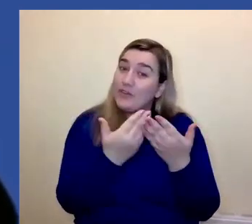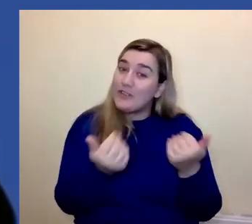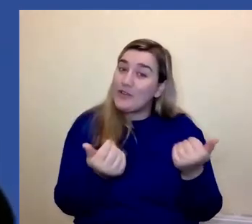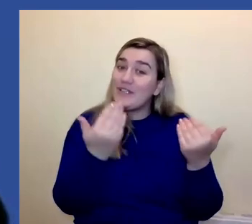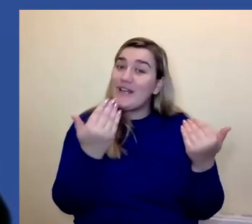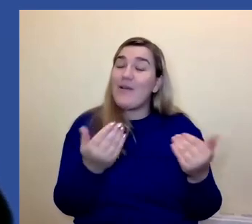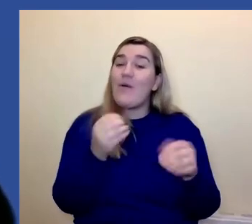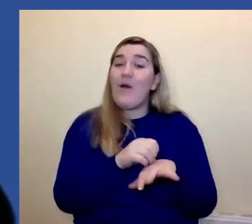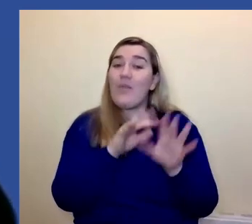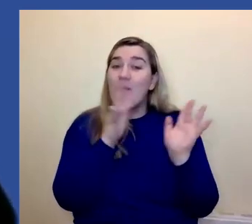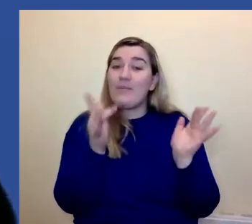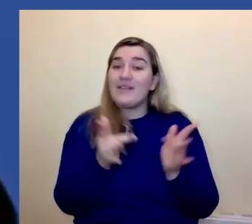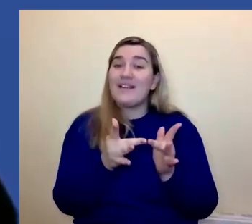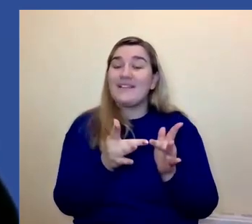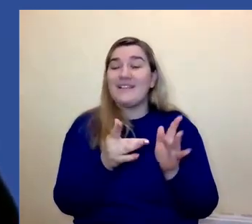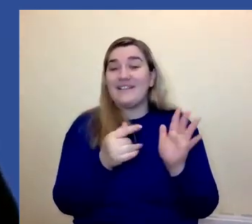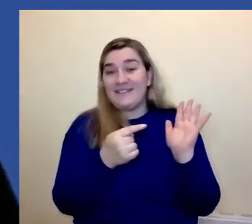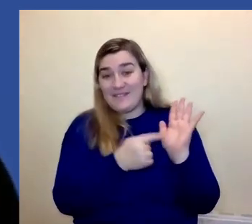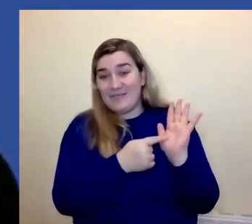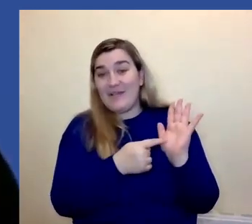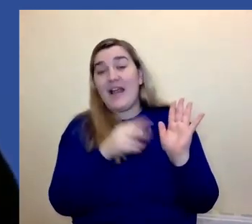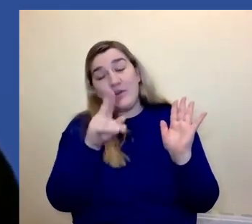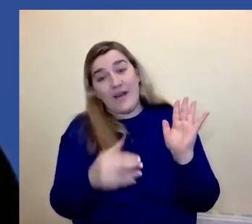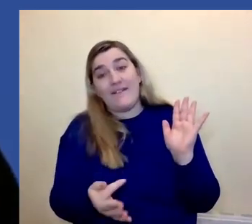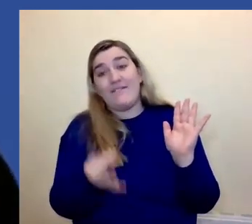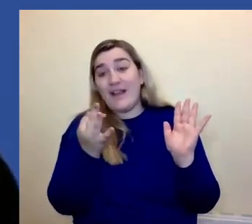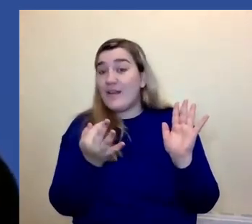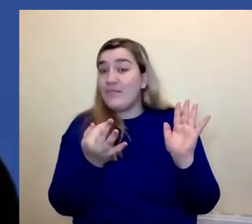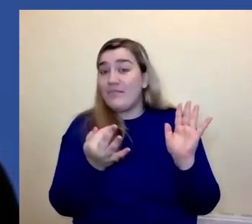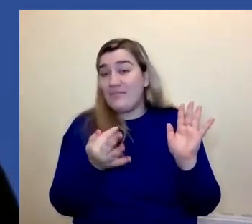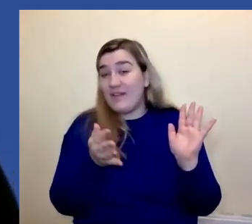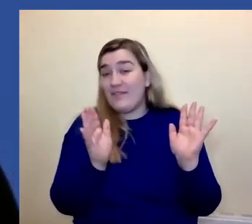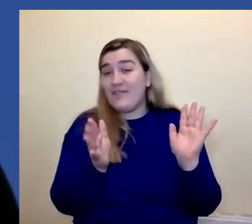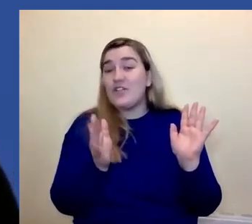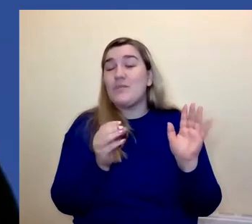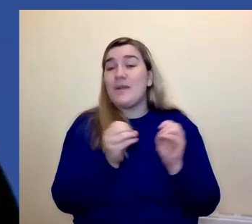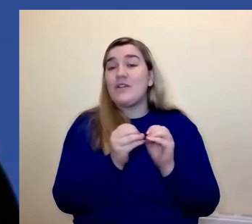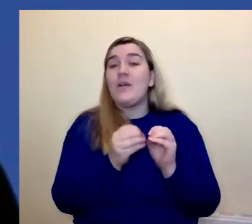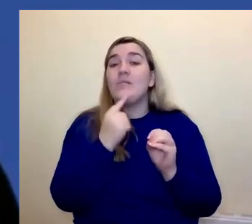Patria has highlighted in her presentation where you can find them. But we look forward to